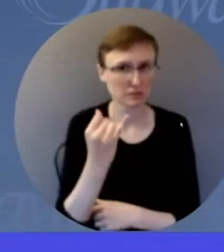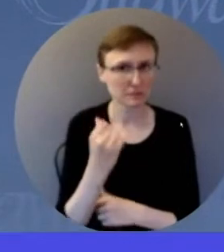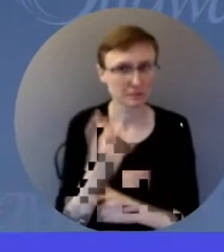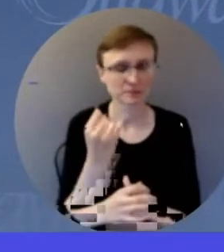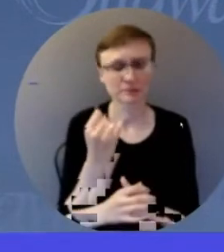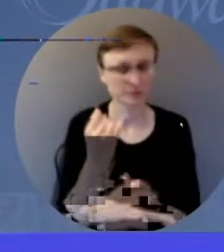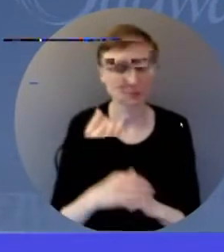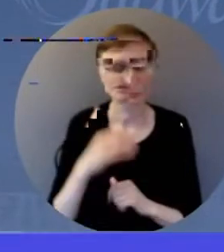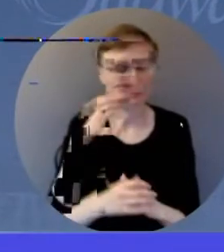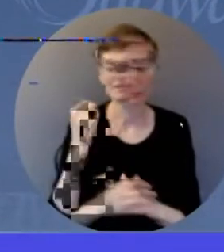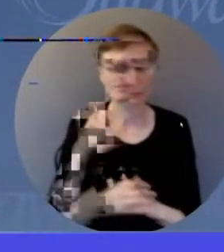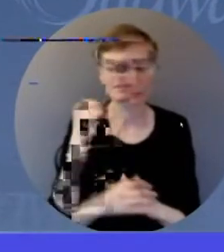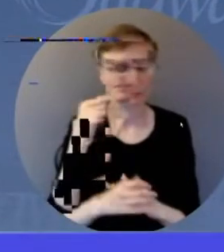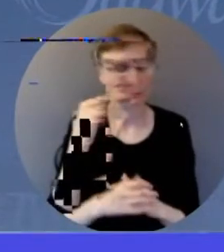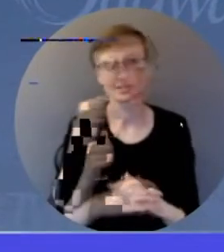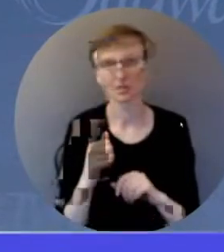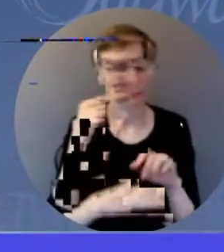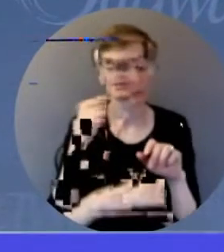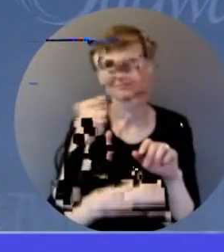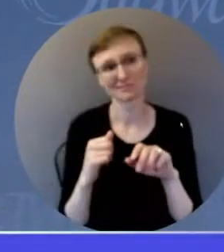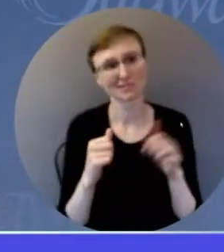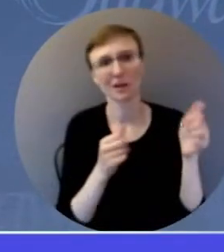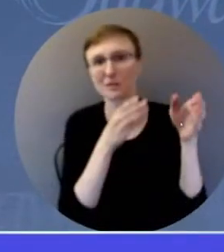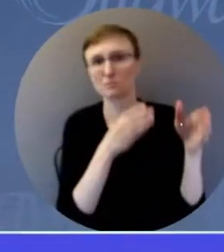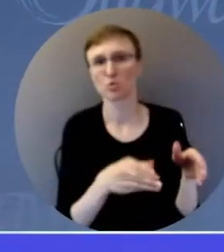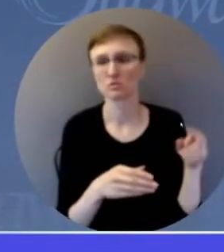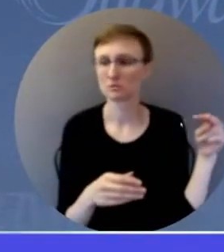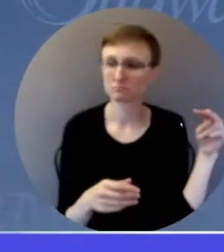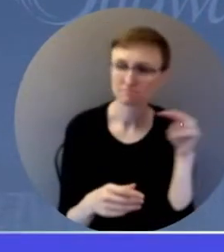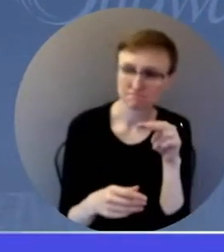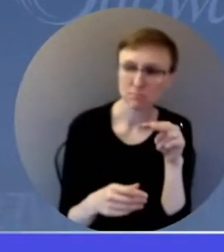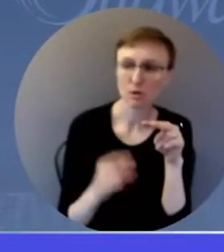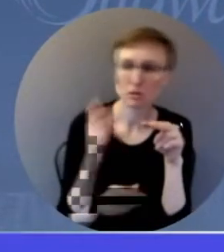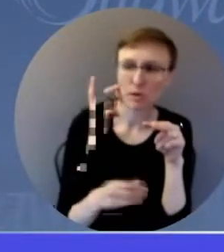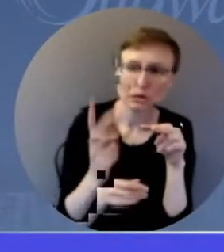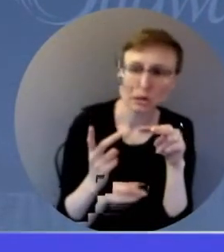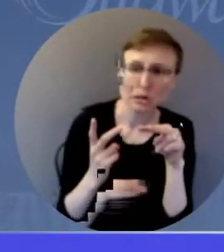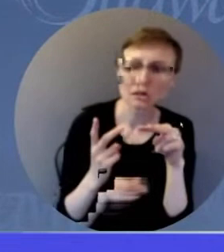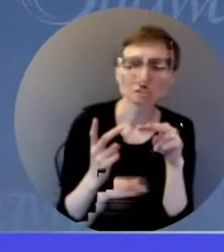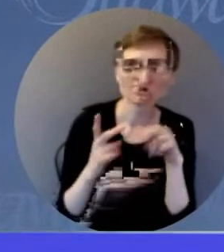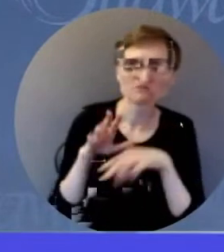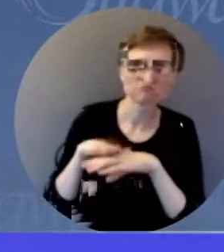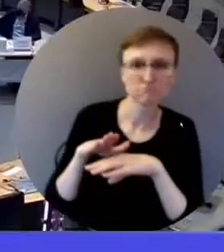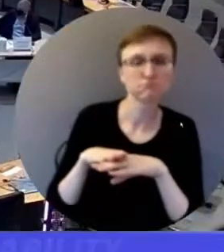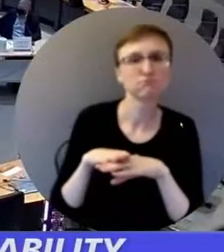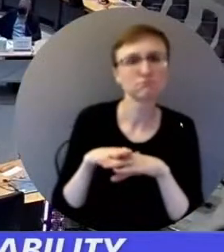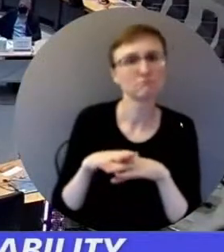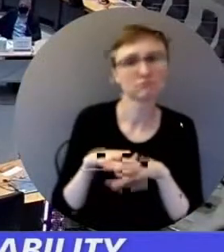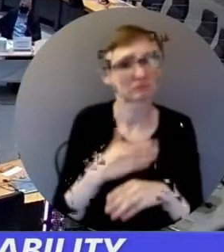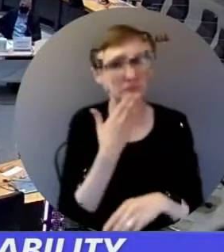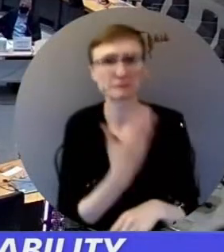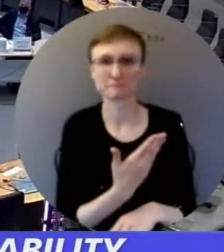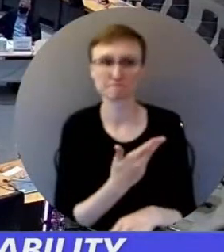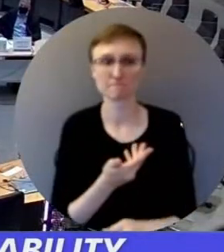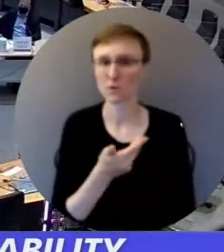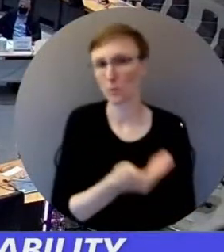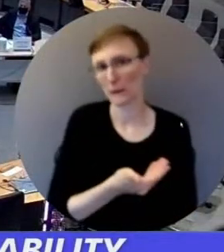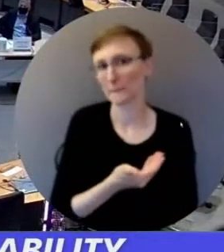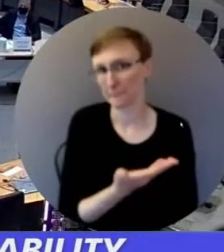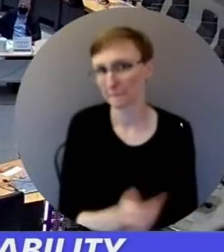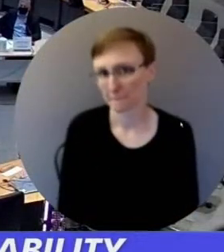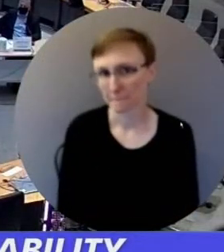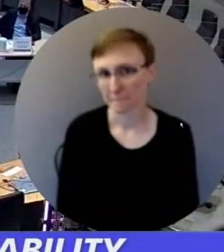eyes on any project of this magnitude is welcome. Thank you. Thanks,